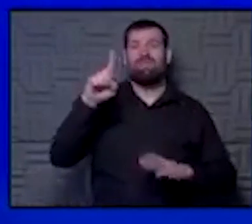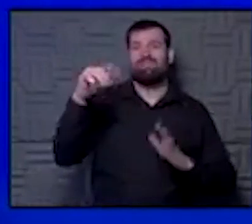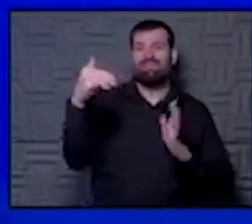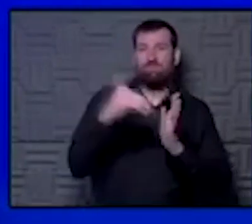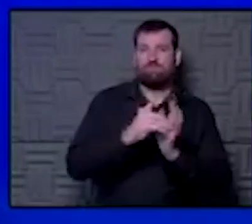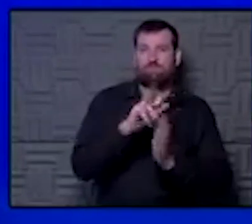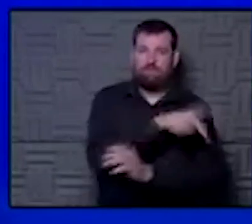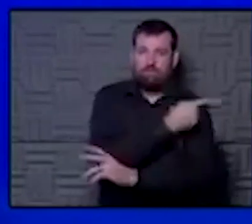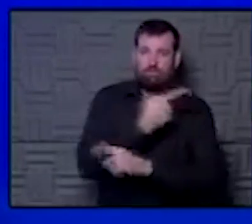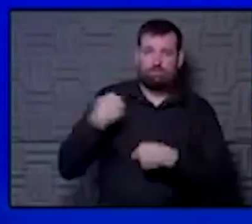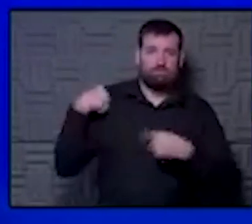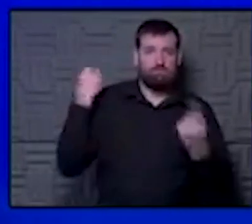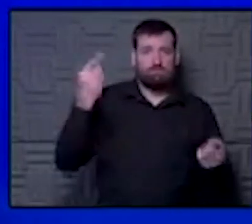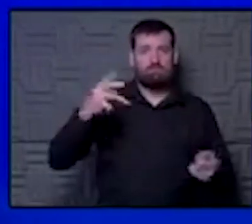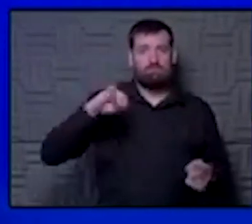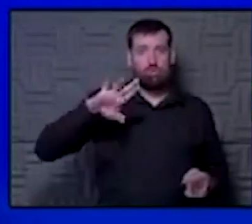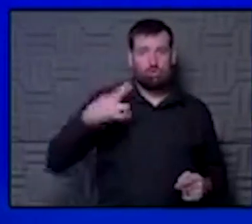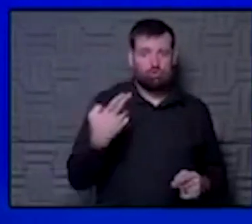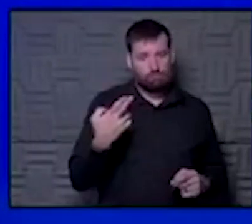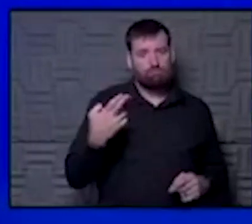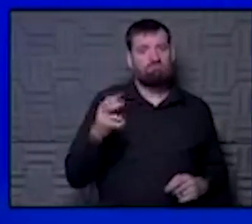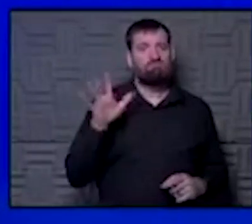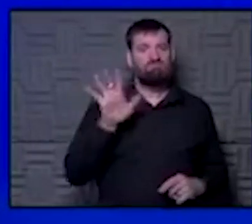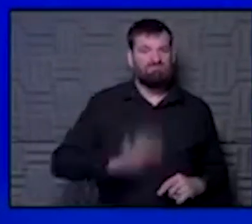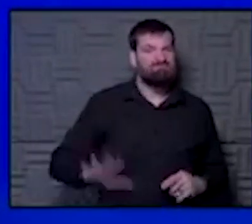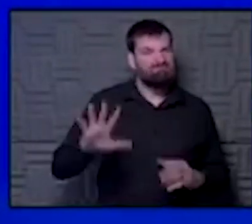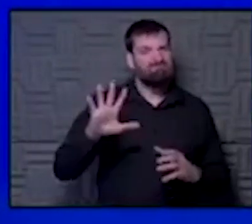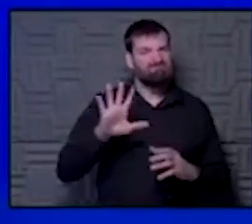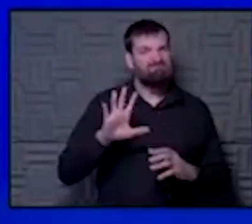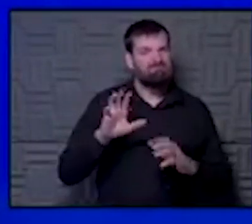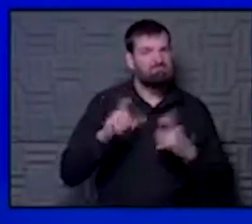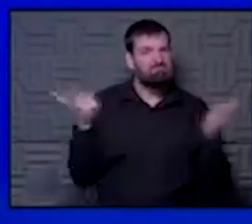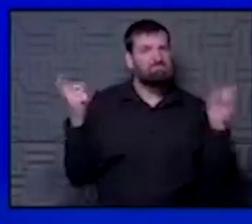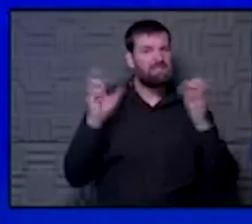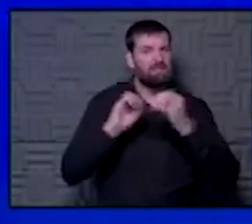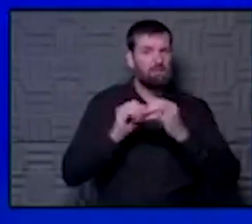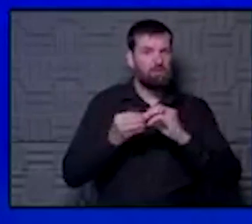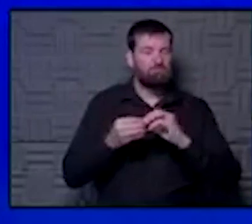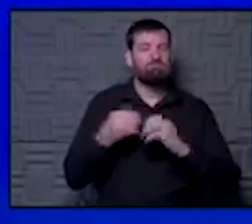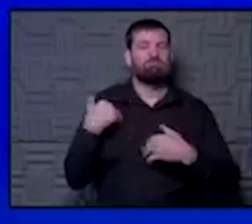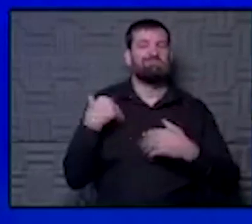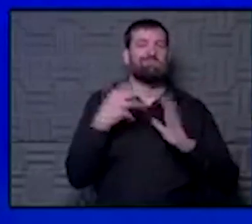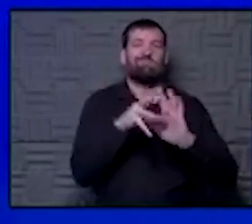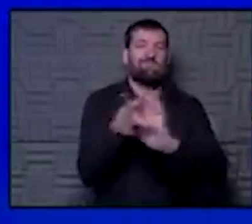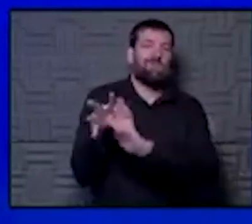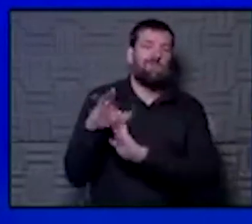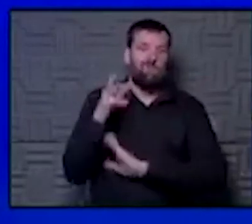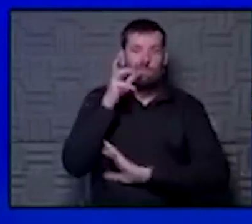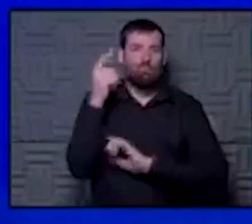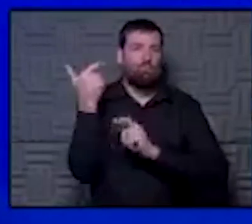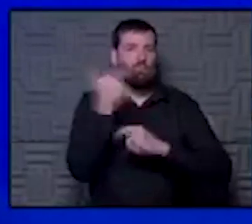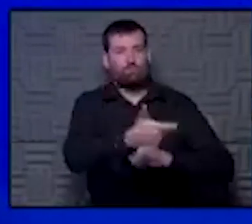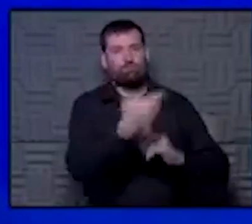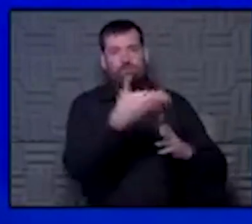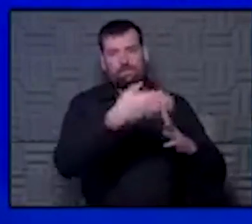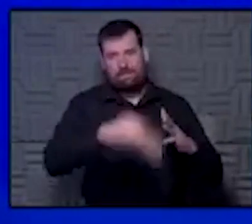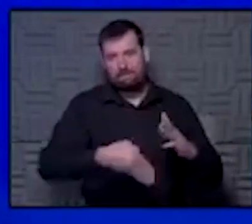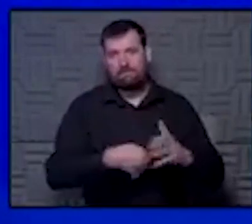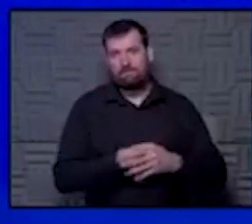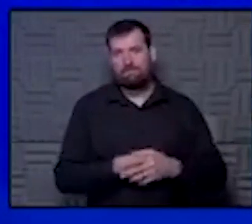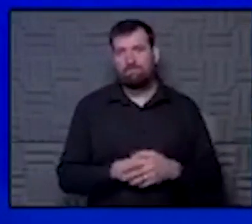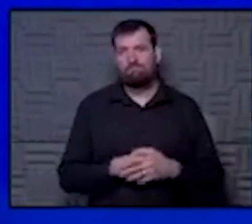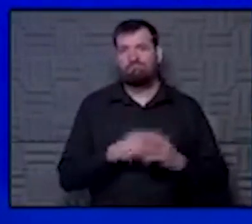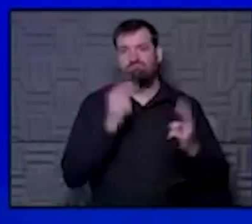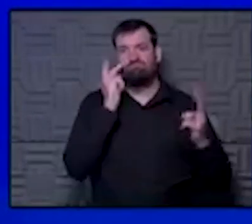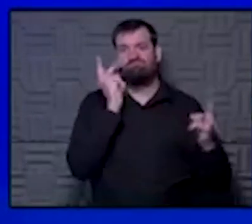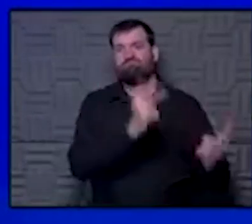patient since March. That's approximately a big number. And we have a video we're going to end with today that